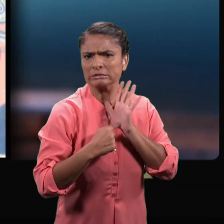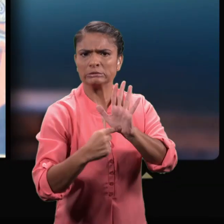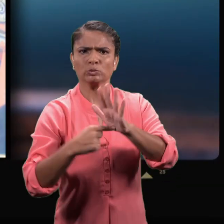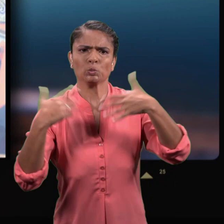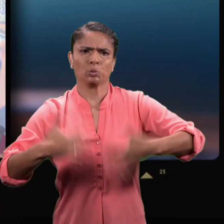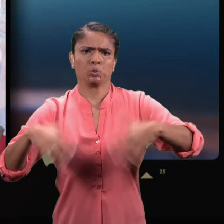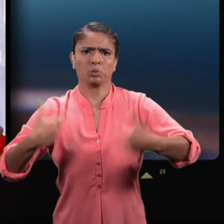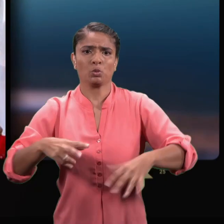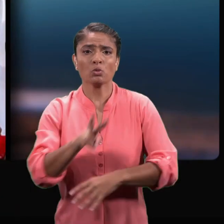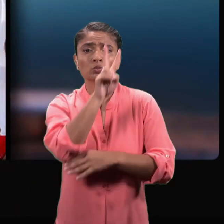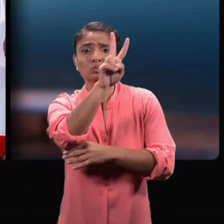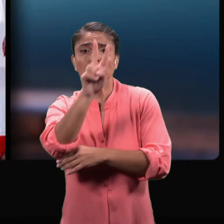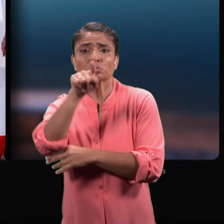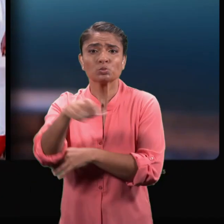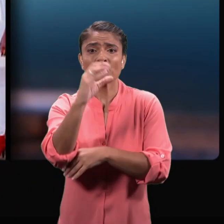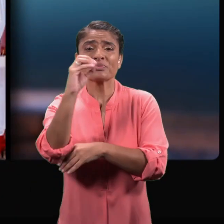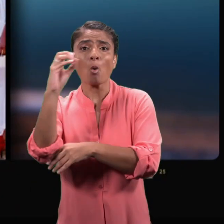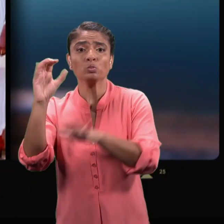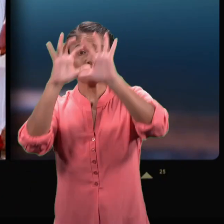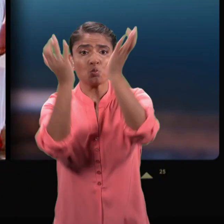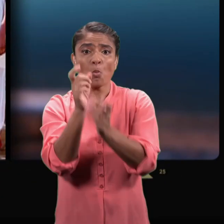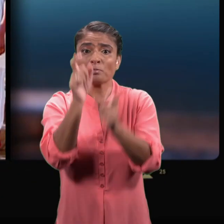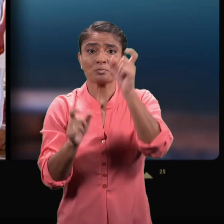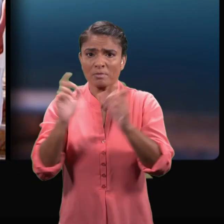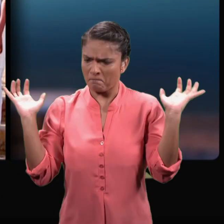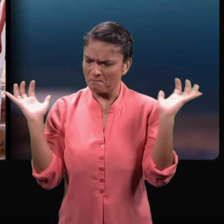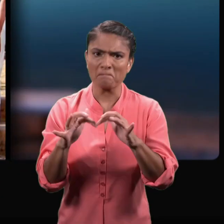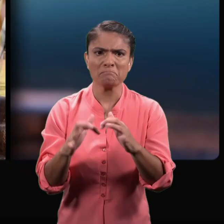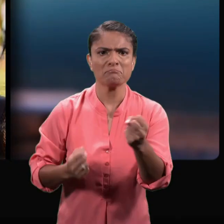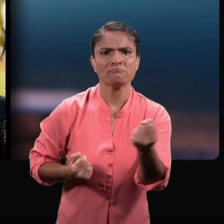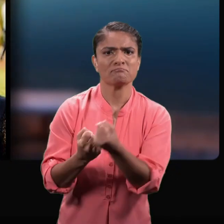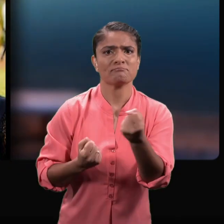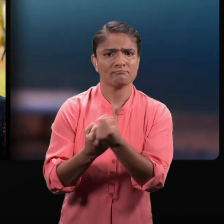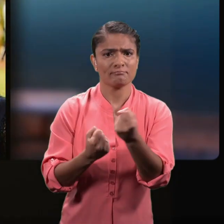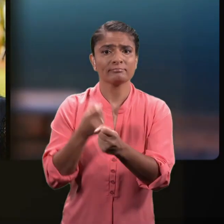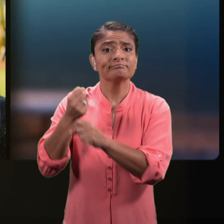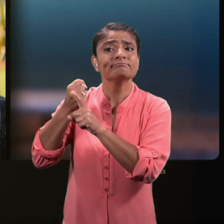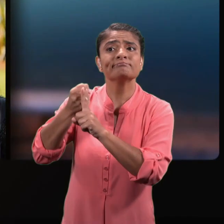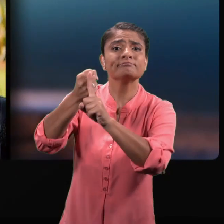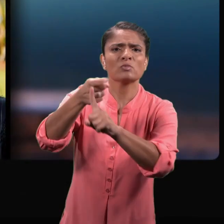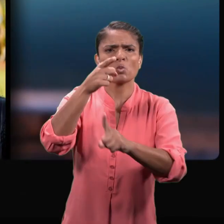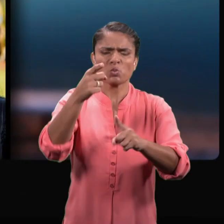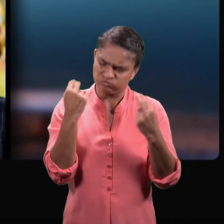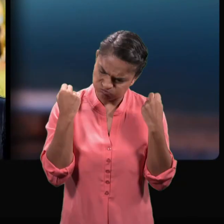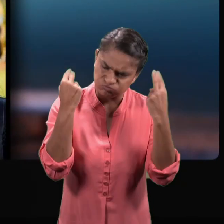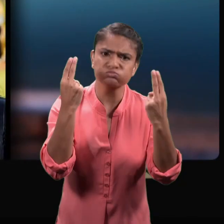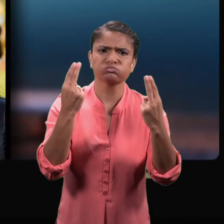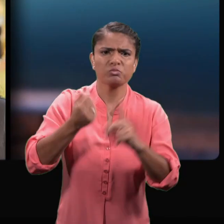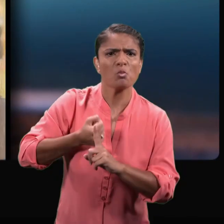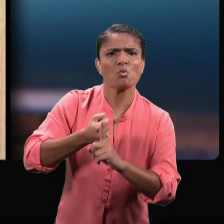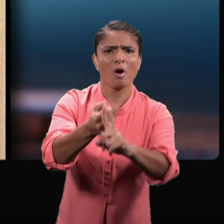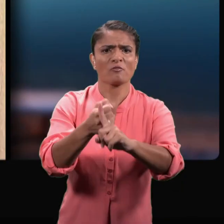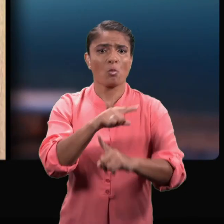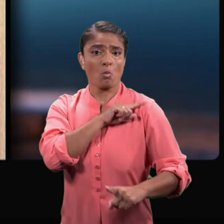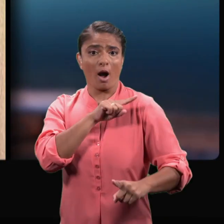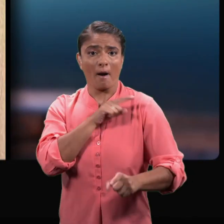received and has currently reached over 22,000 people from across the world. The campaign slogan is, "You are a warrior and you've